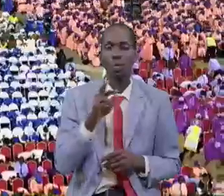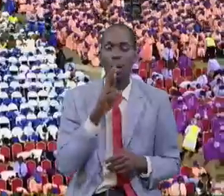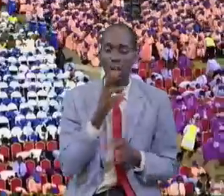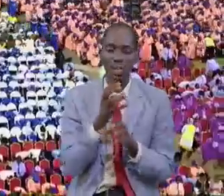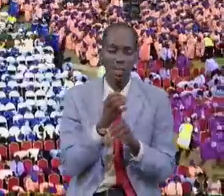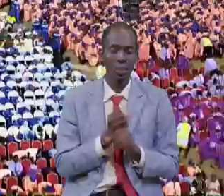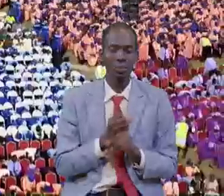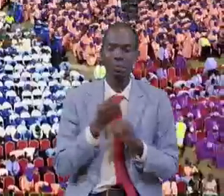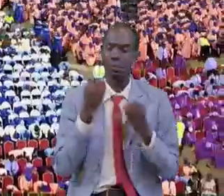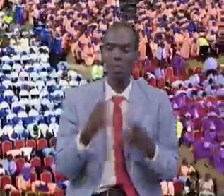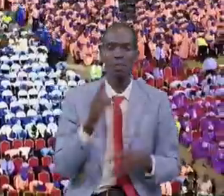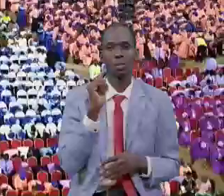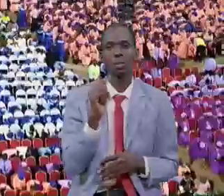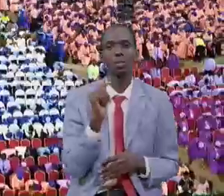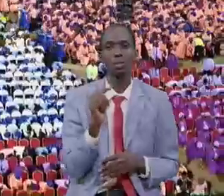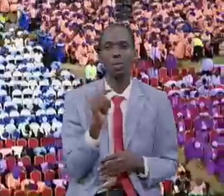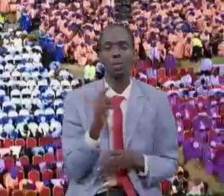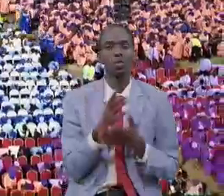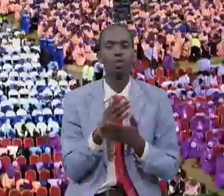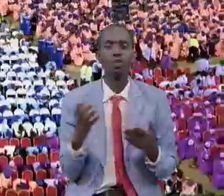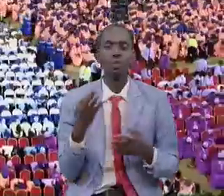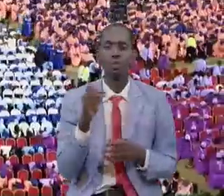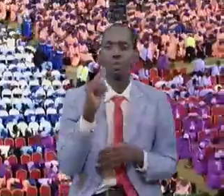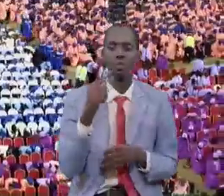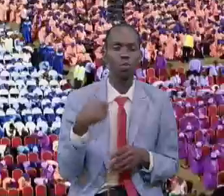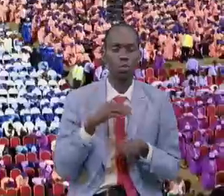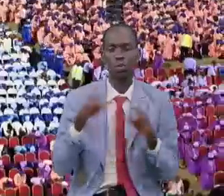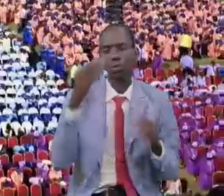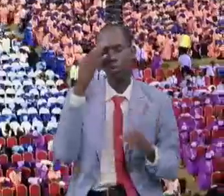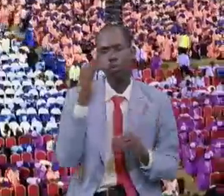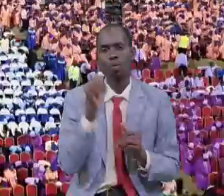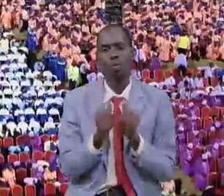but some of you, you don't add your country to it.